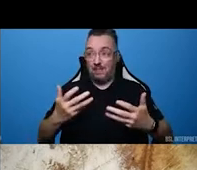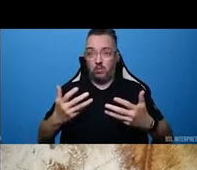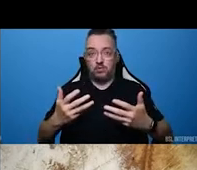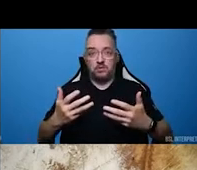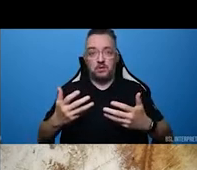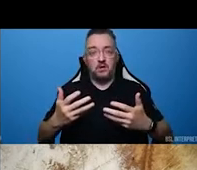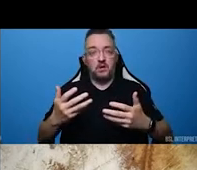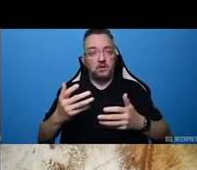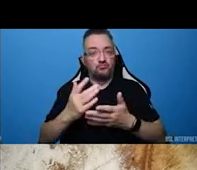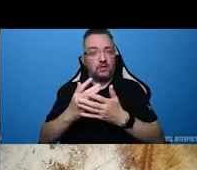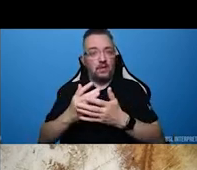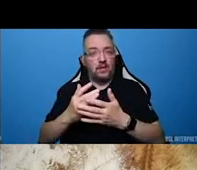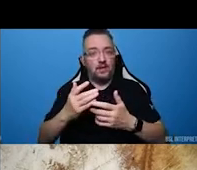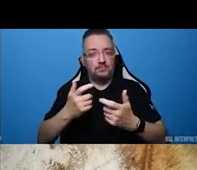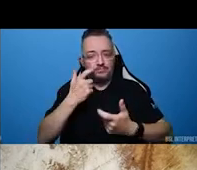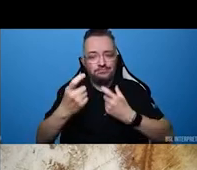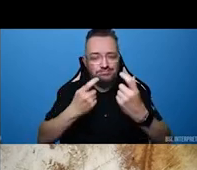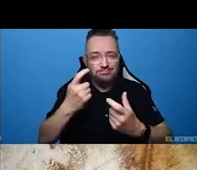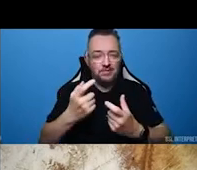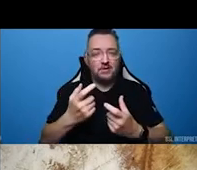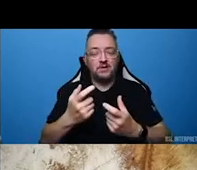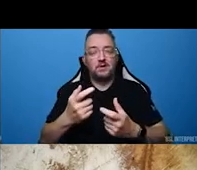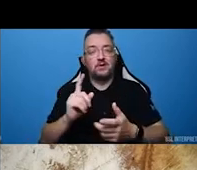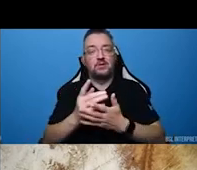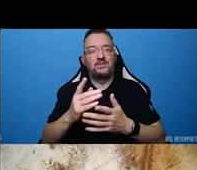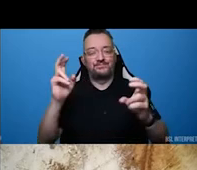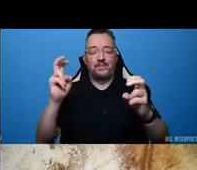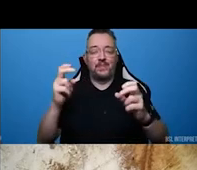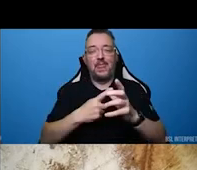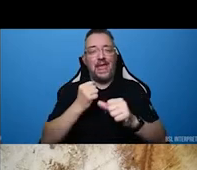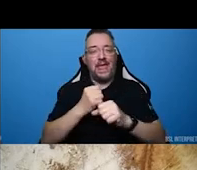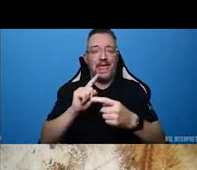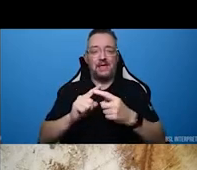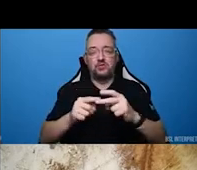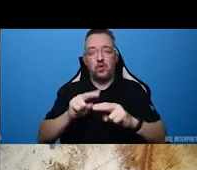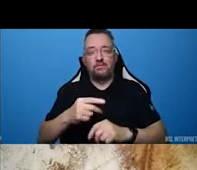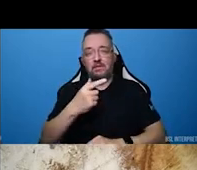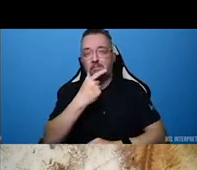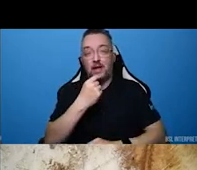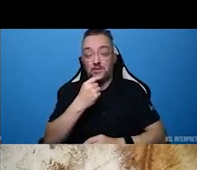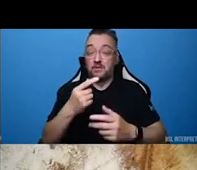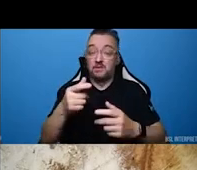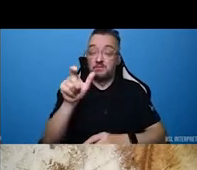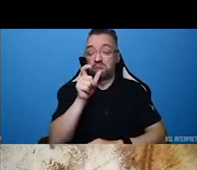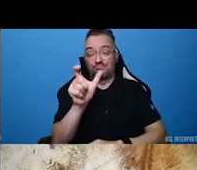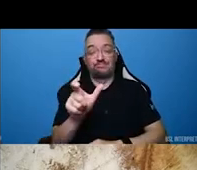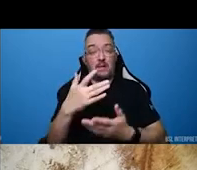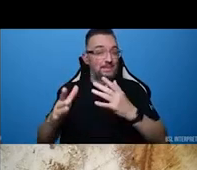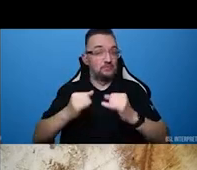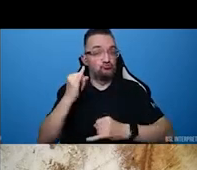Anthropocene, uncomfortably called the age of man, which has been criticized by many